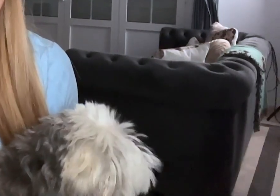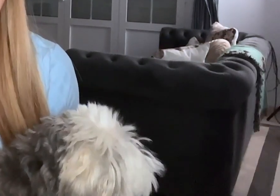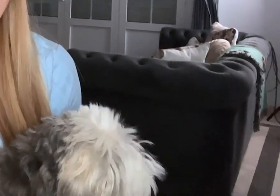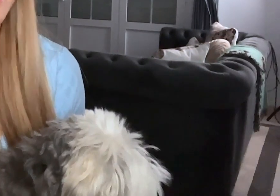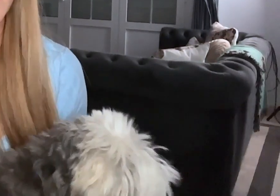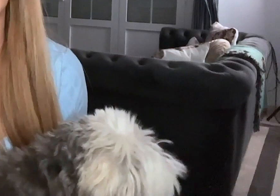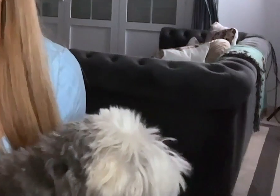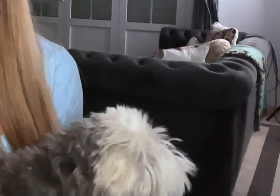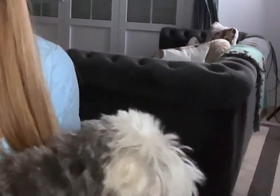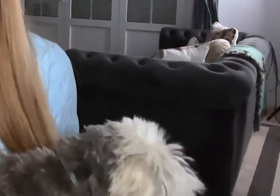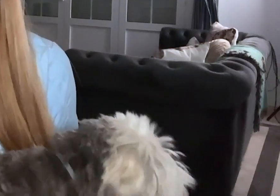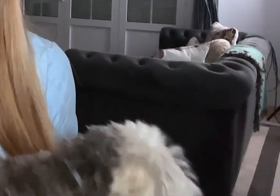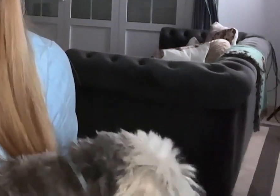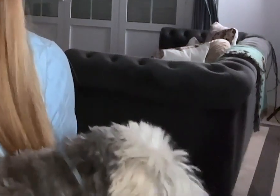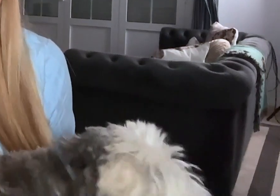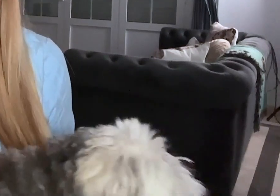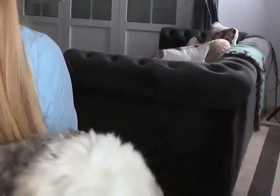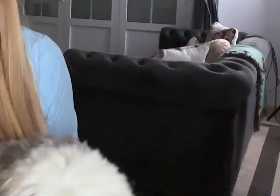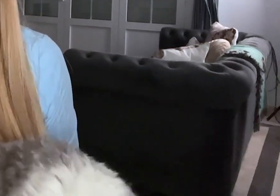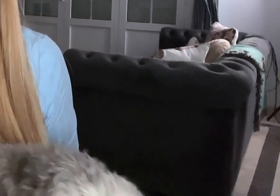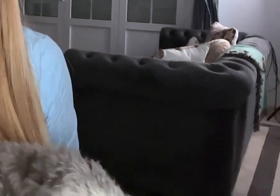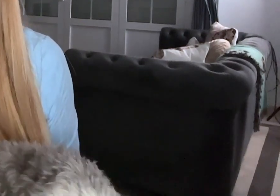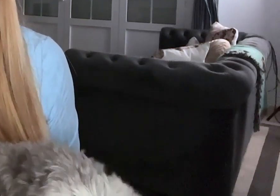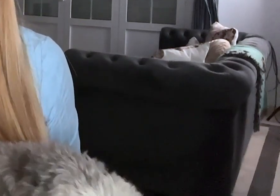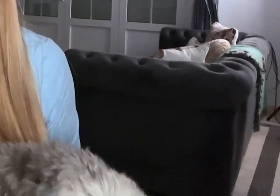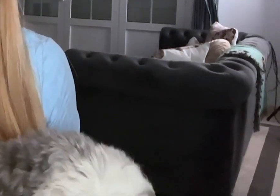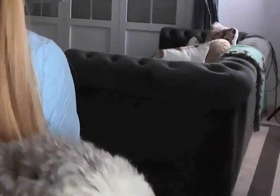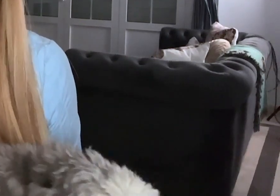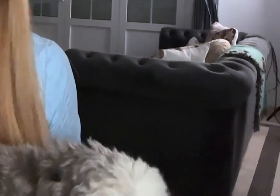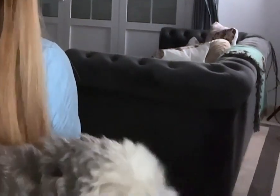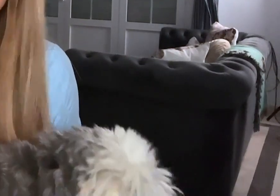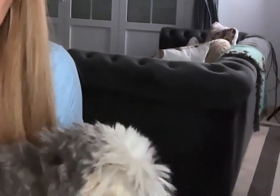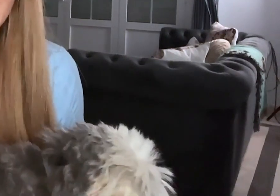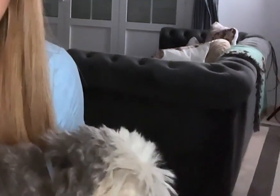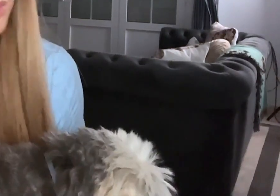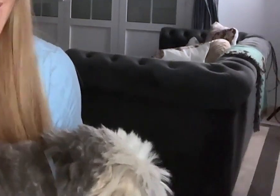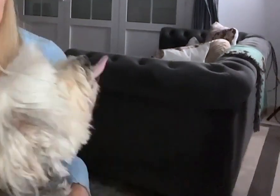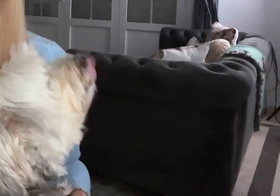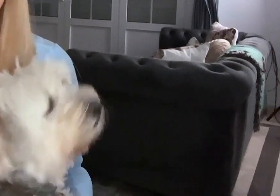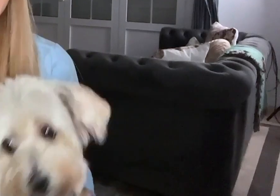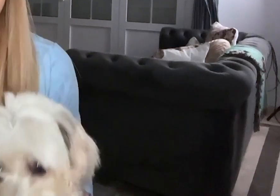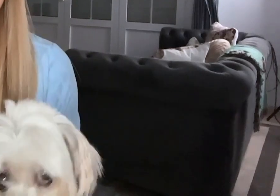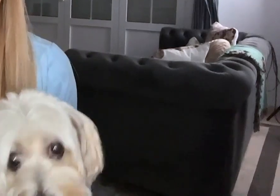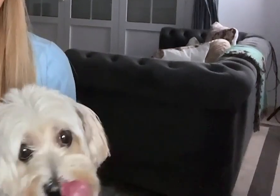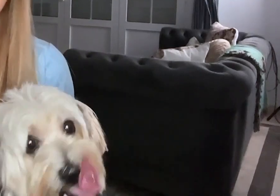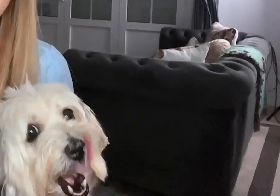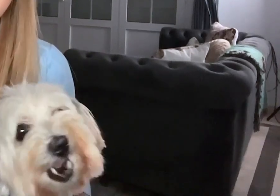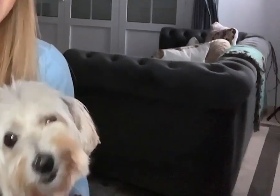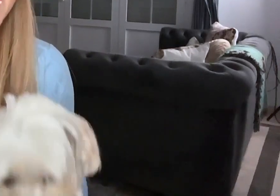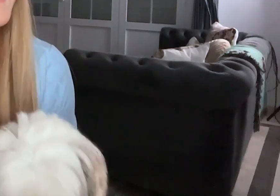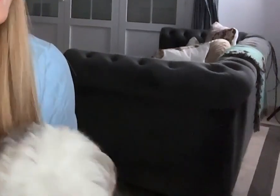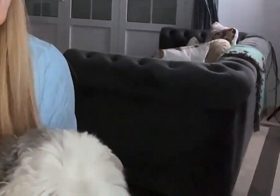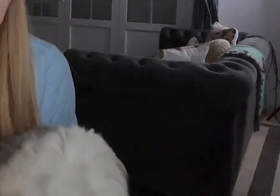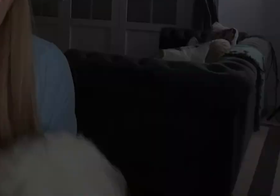happy inside and like kind of sad at the same time. But yeah, just a nice little something to keep you going this week. Thank you so much, guys. That's it